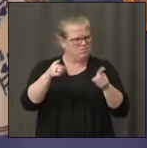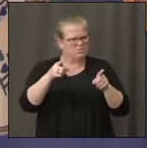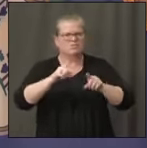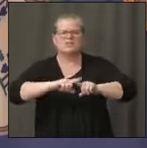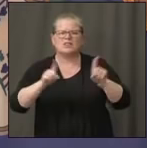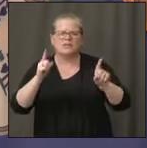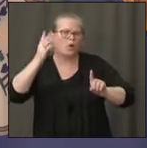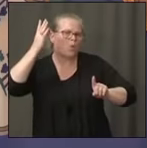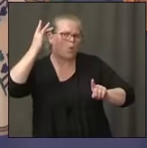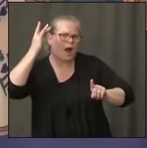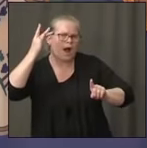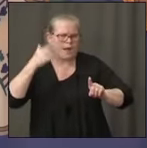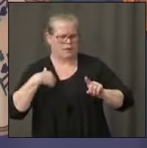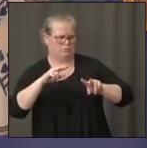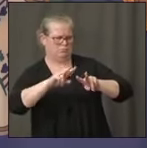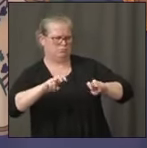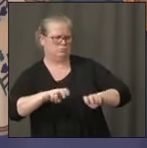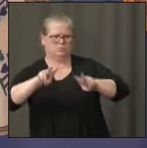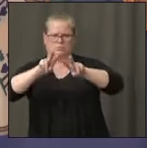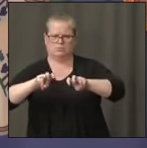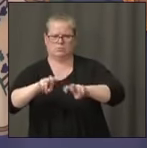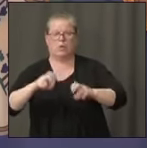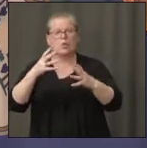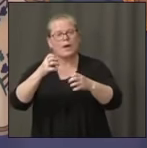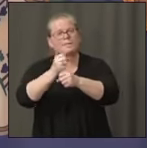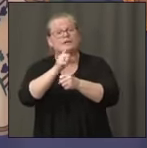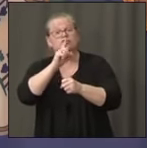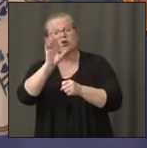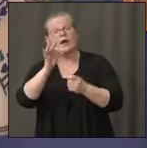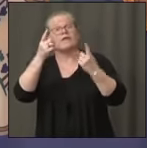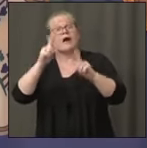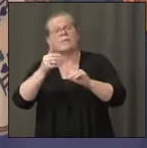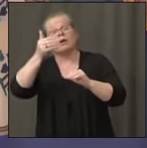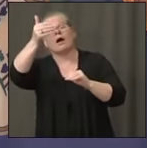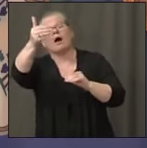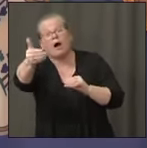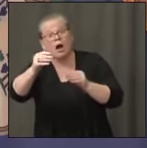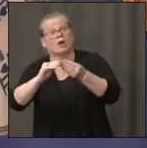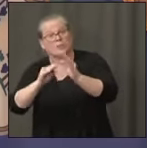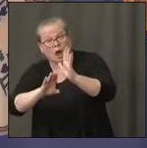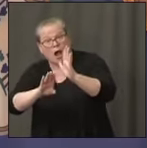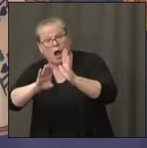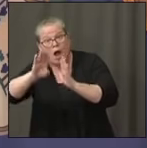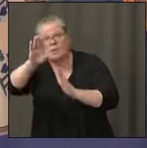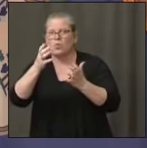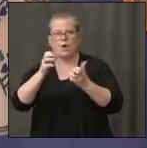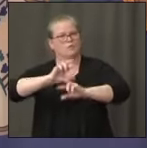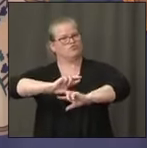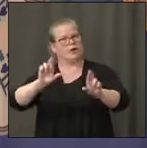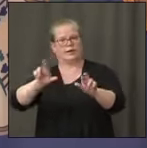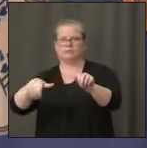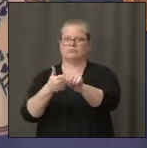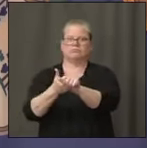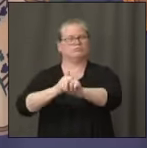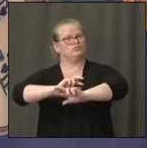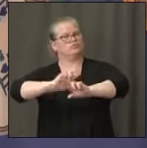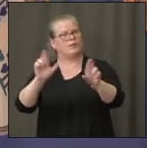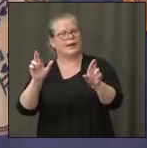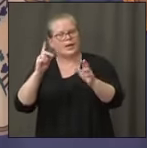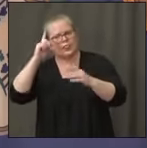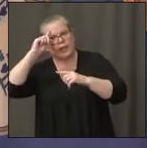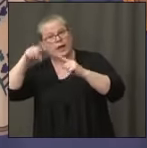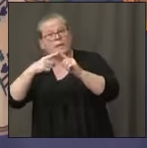sure that we get it right if there is a second surge going forward. We want to think long term about our nursing homes. Are there